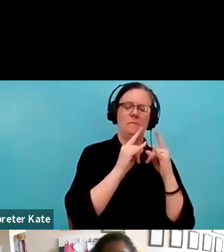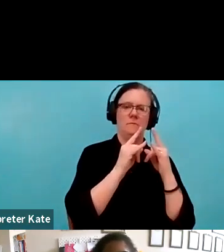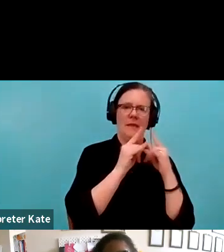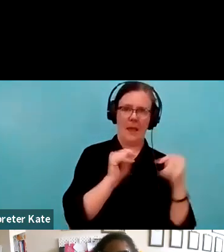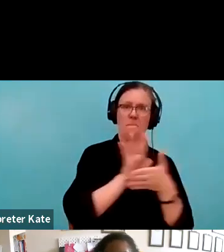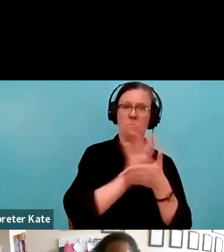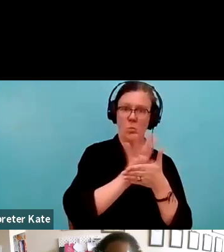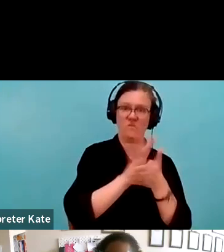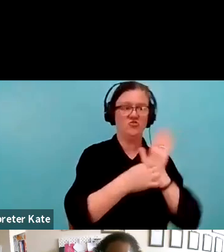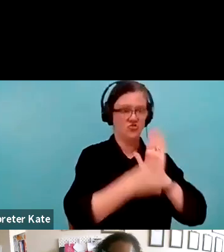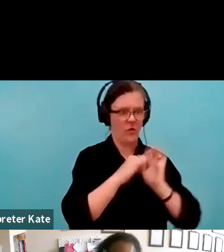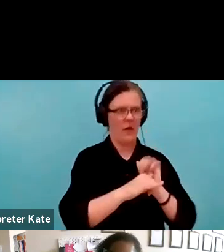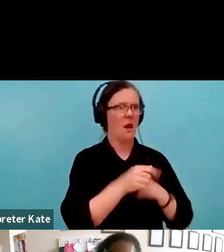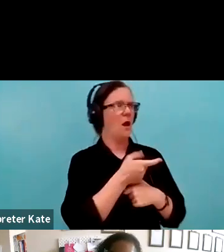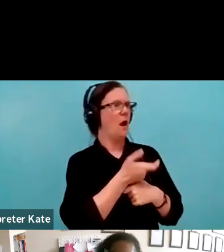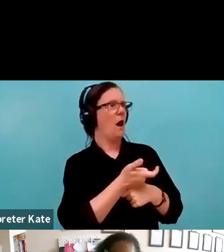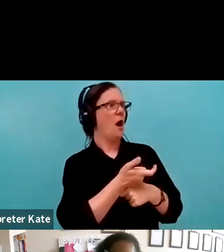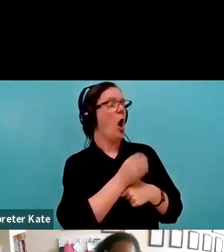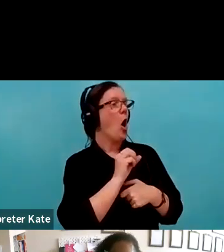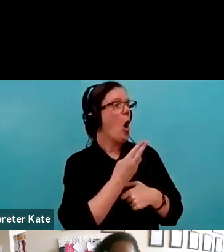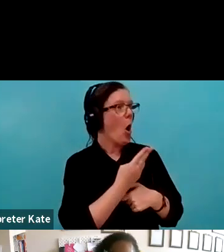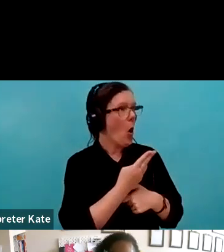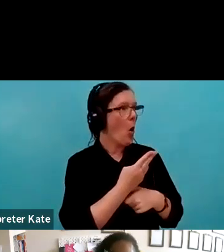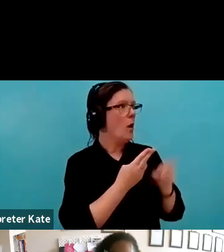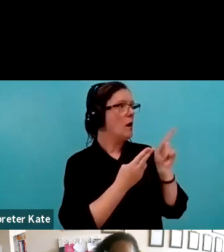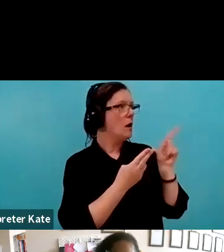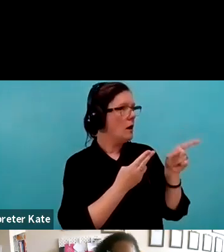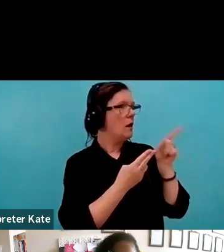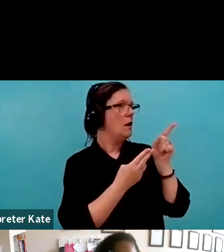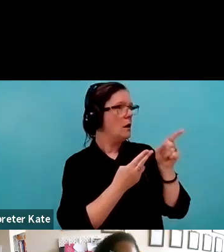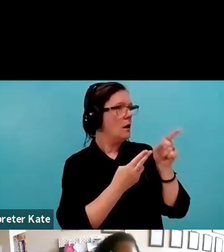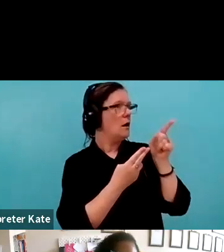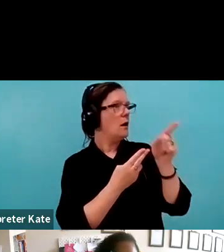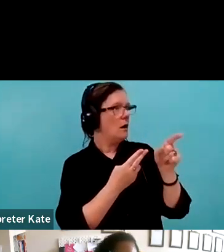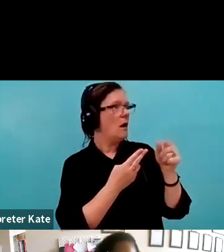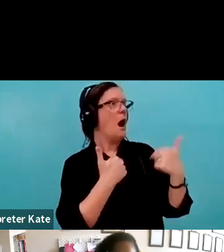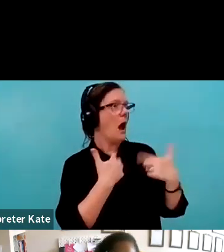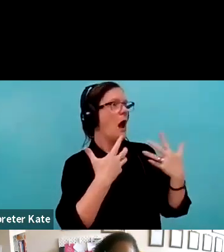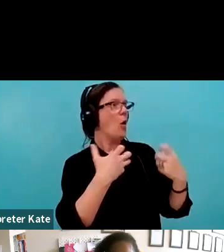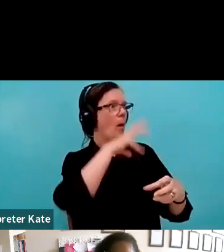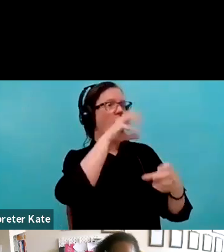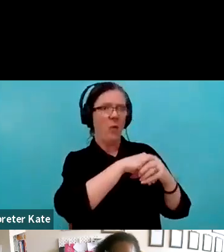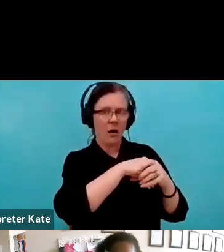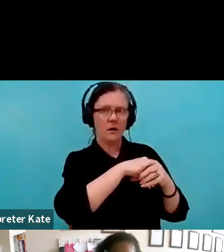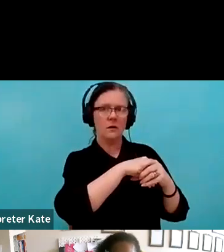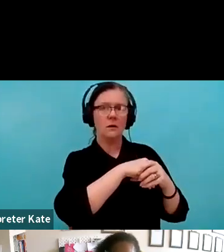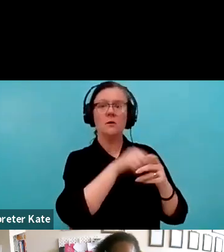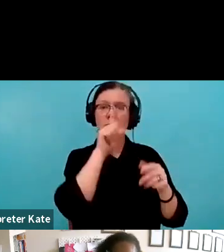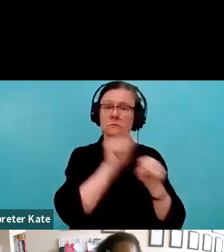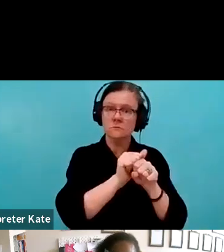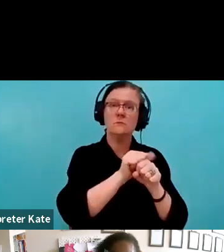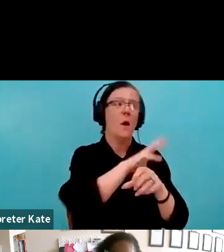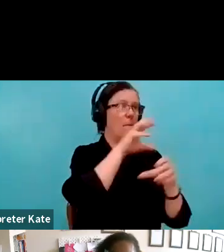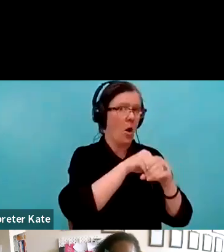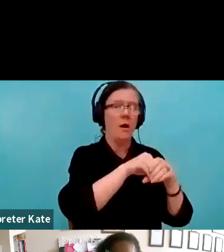where you're like, wait a second, oh my goodness, this is so cool. I want to be a part. Not only do I want to be a part and